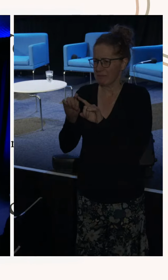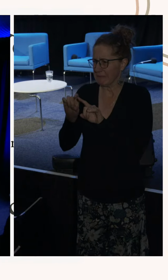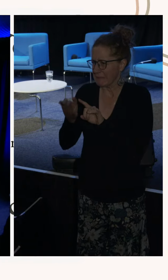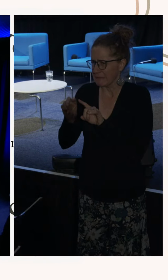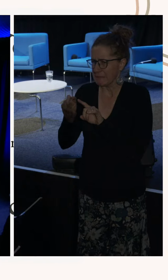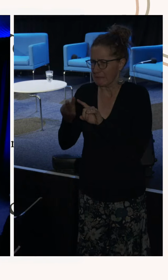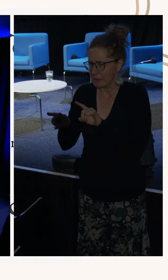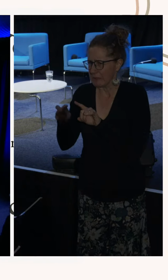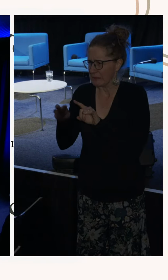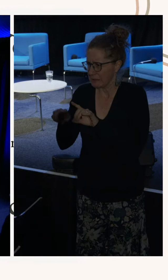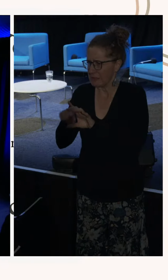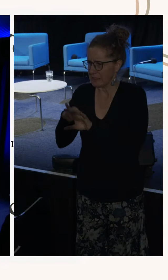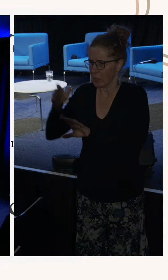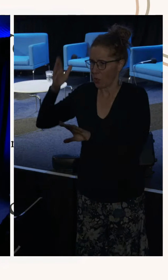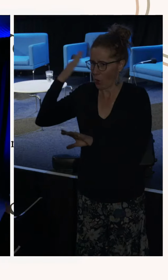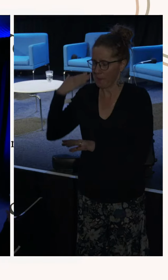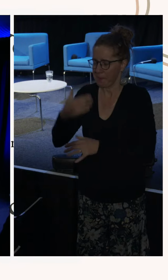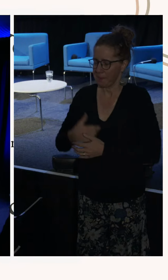ago.